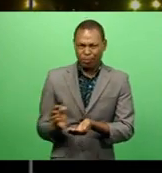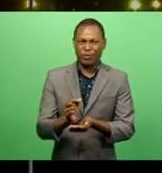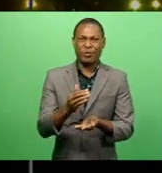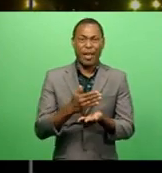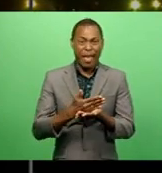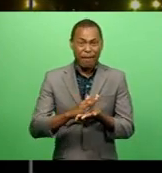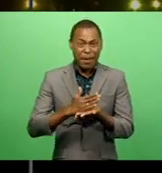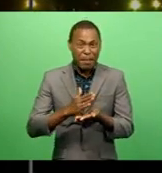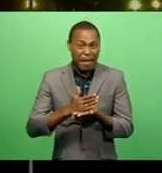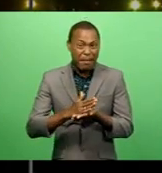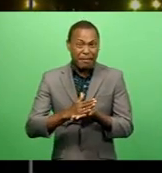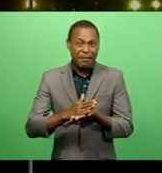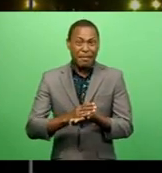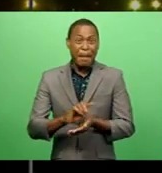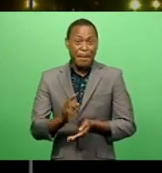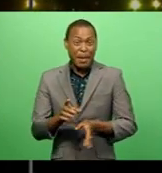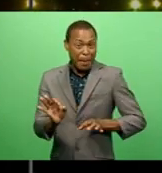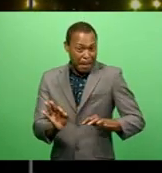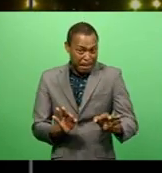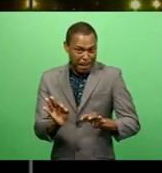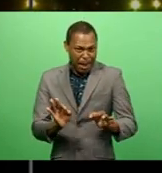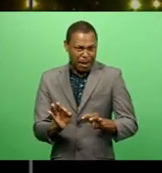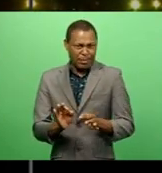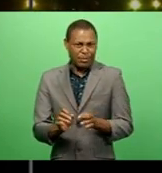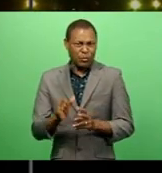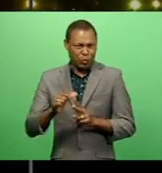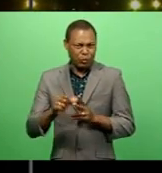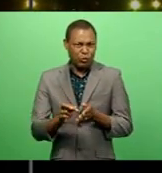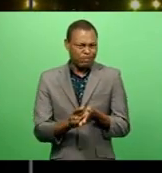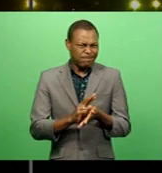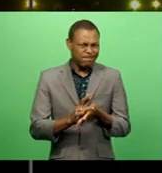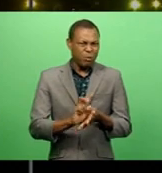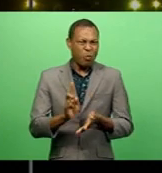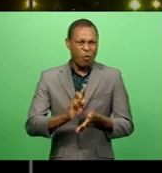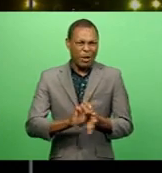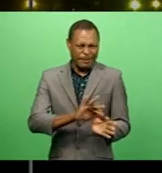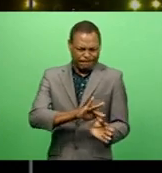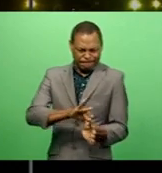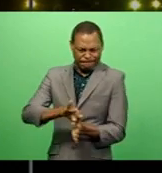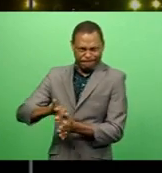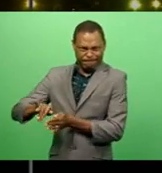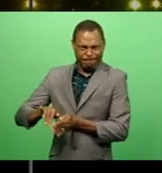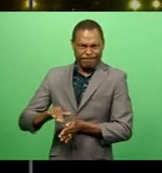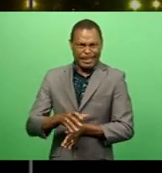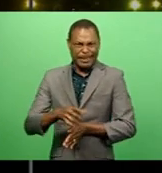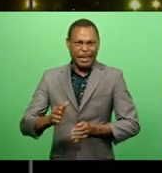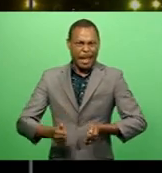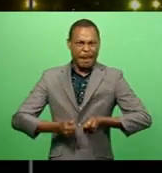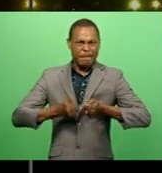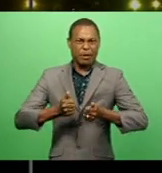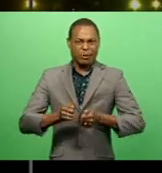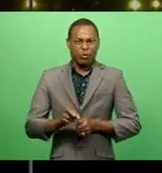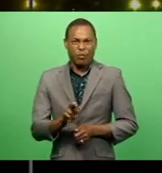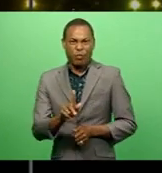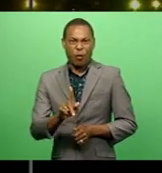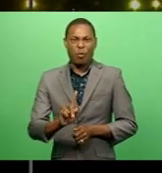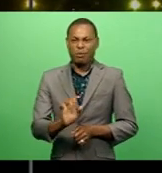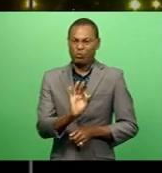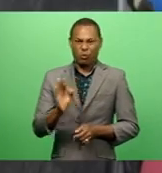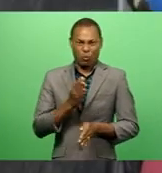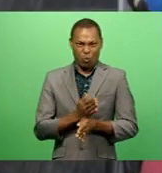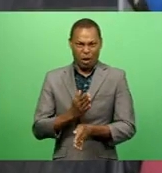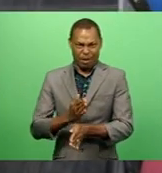Fund. However, the scheme is also being reviewed to weed out those taking advantage of benefits meant for the unemployed.